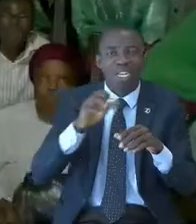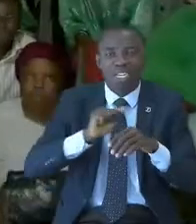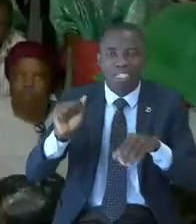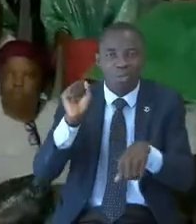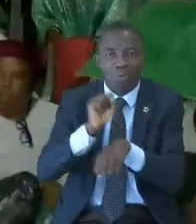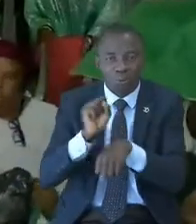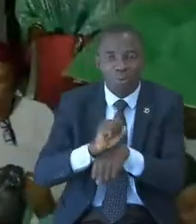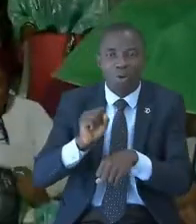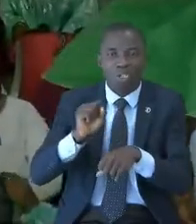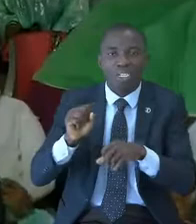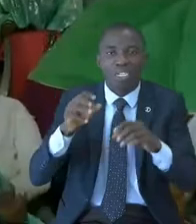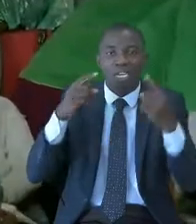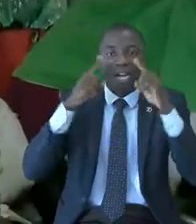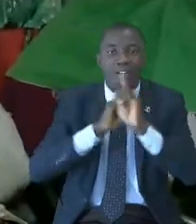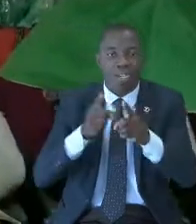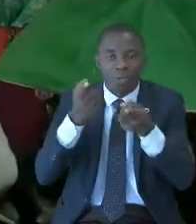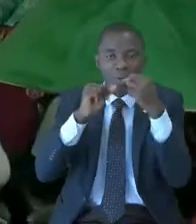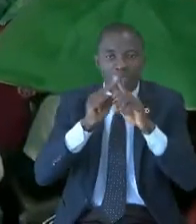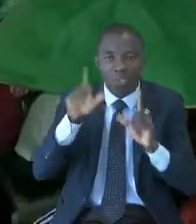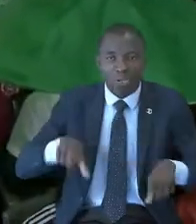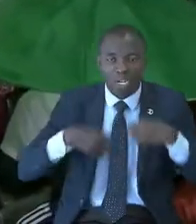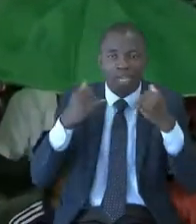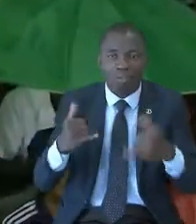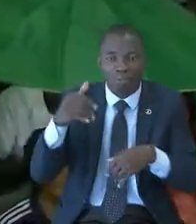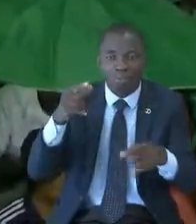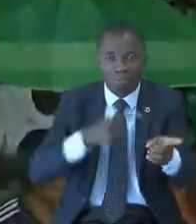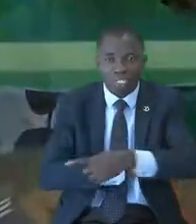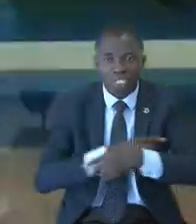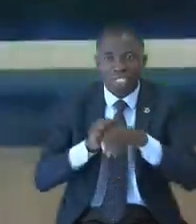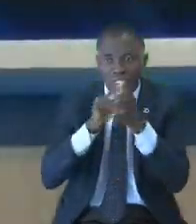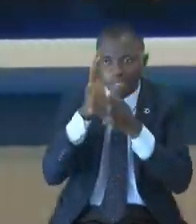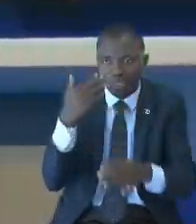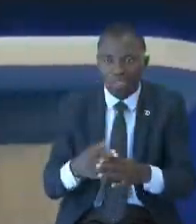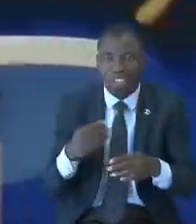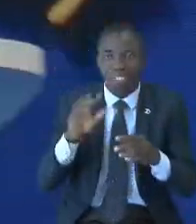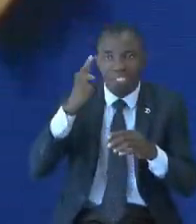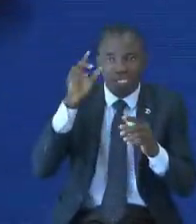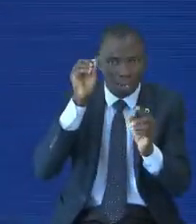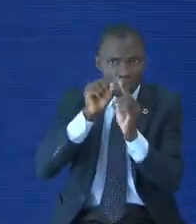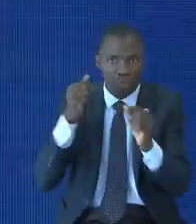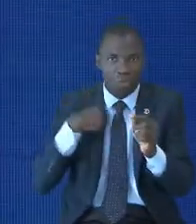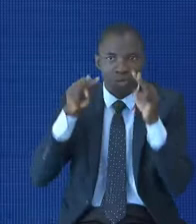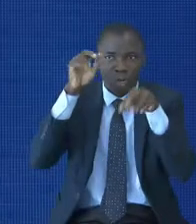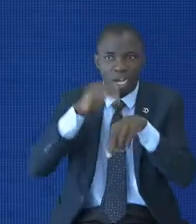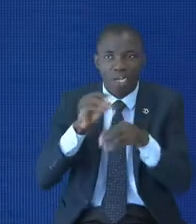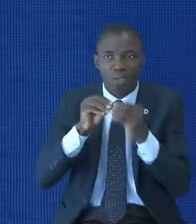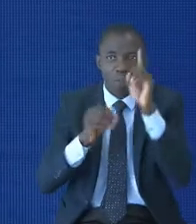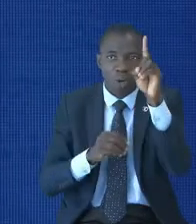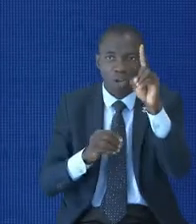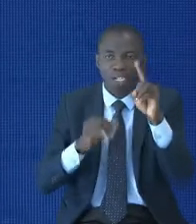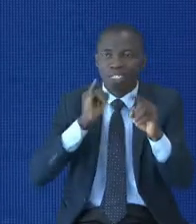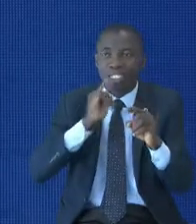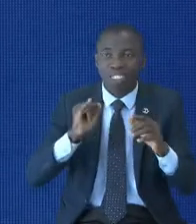in Jesus' name. Three things we're looking at in the message today. Number one is the